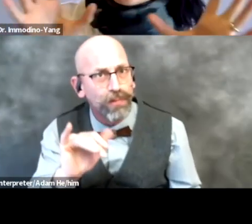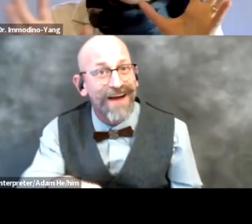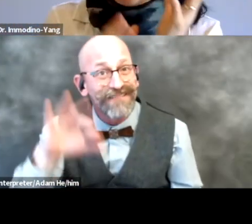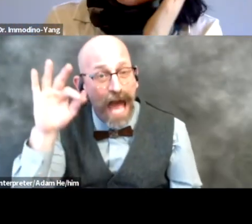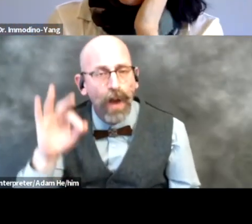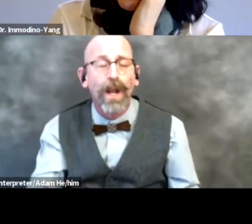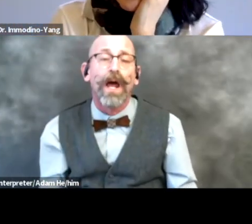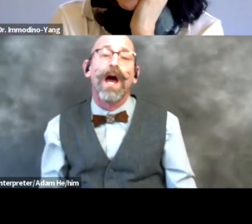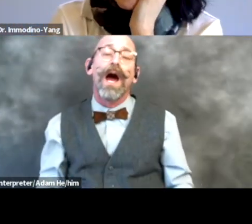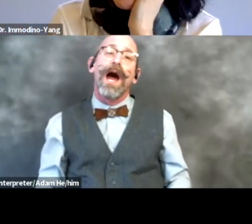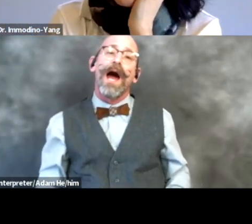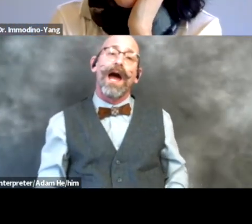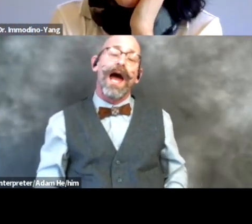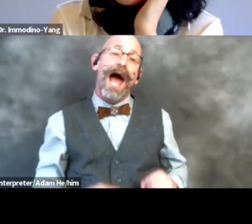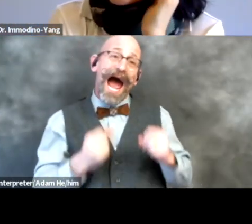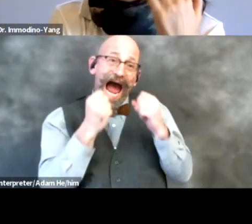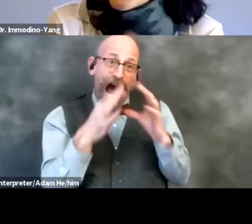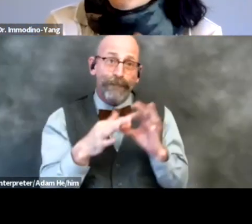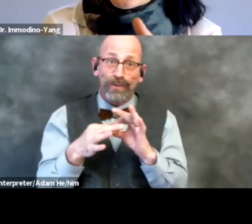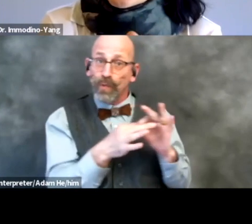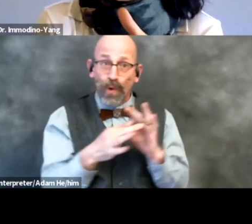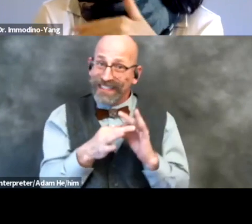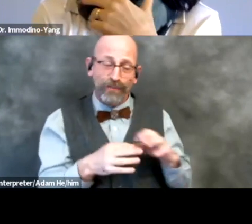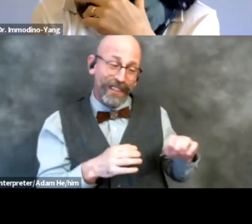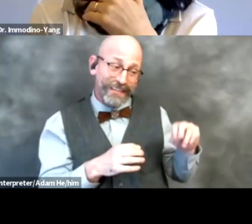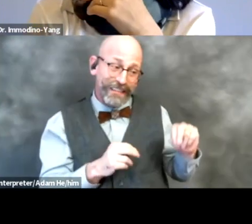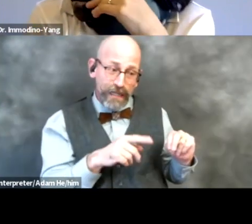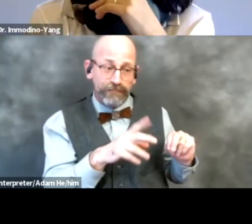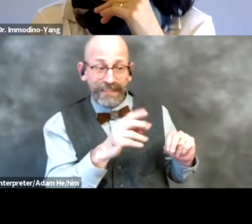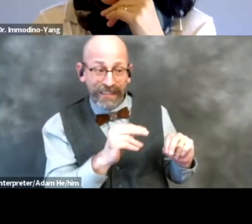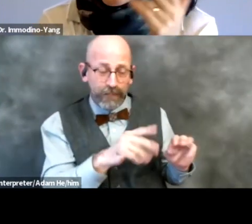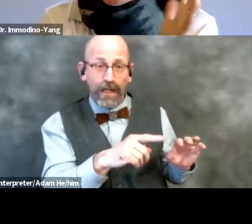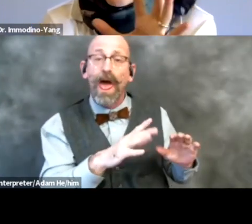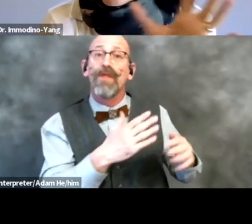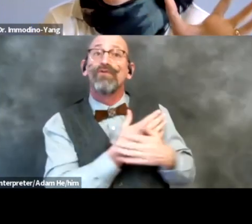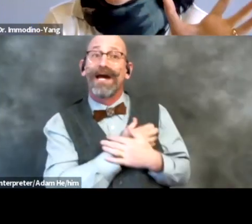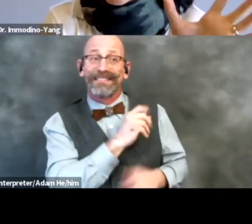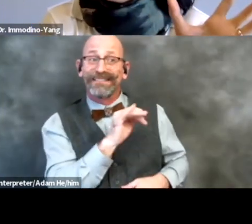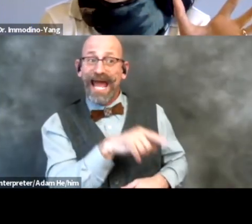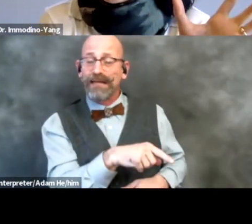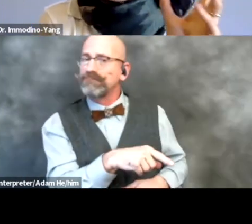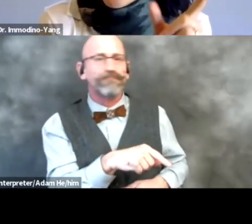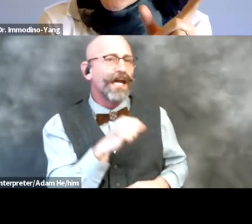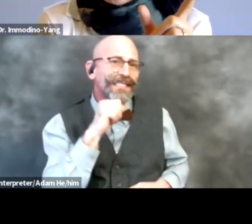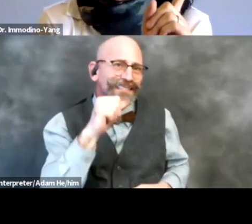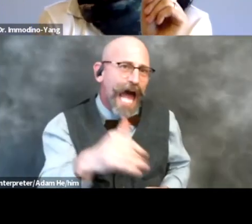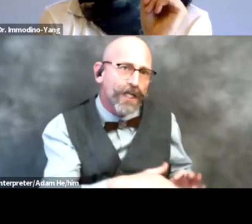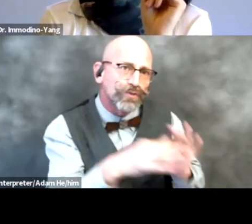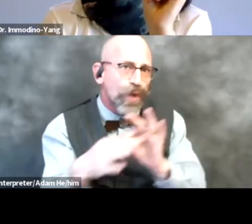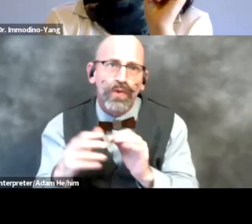coordination between those networks in resting state is not associated significantly with transcendent thinking.